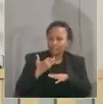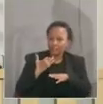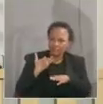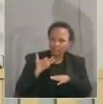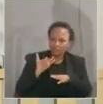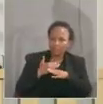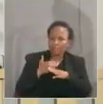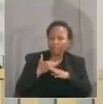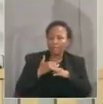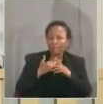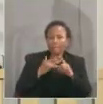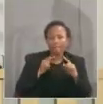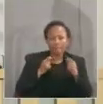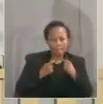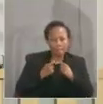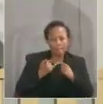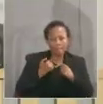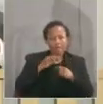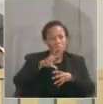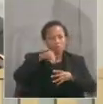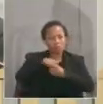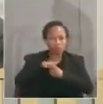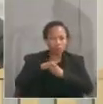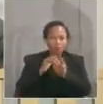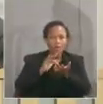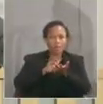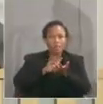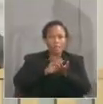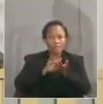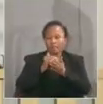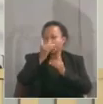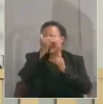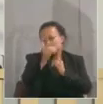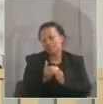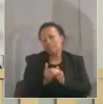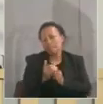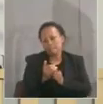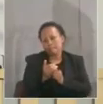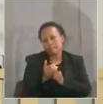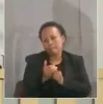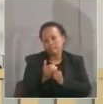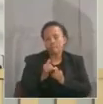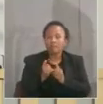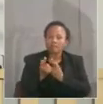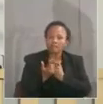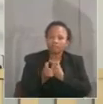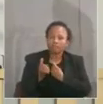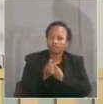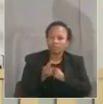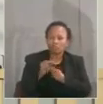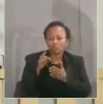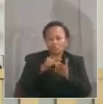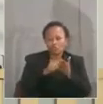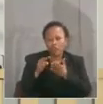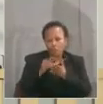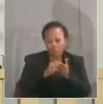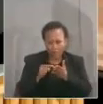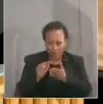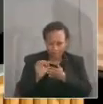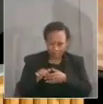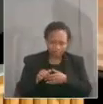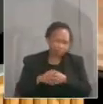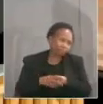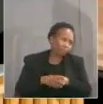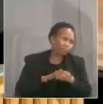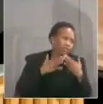the medium-term directive given every week. Thank you.